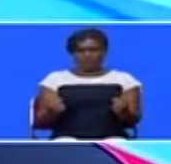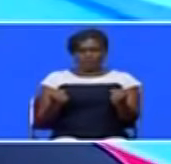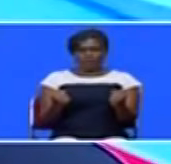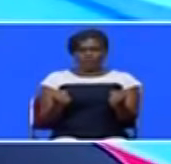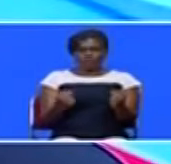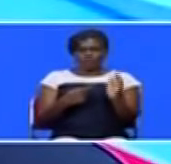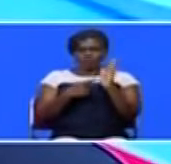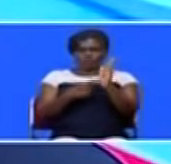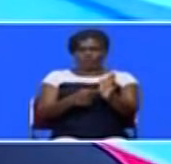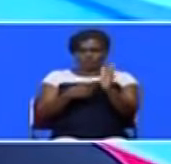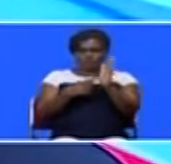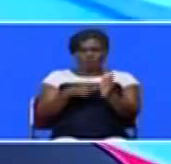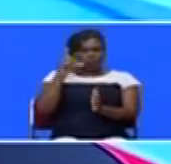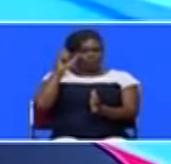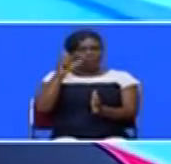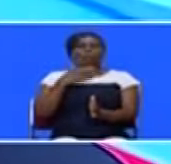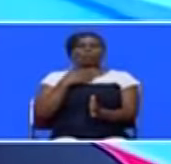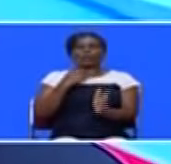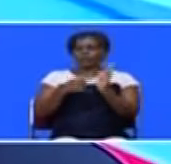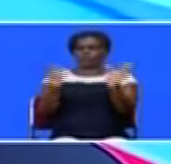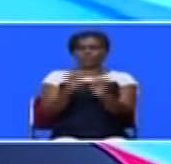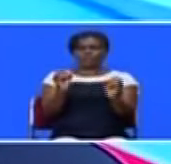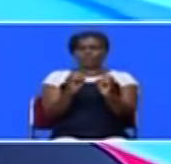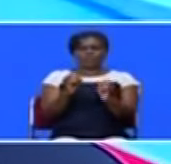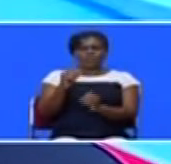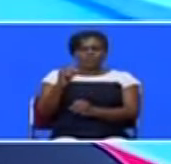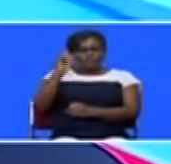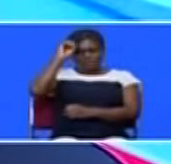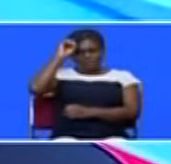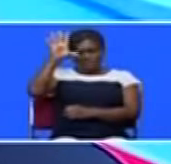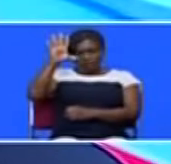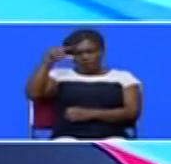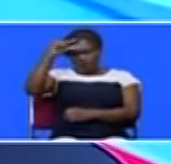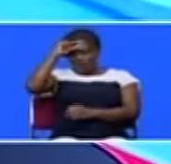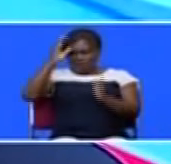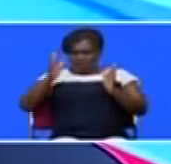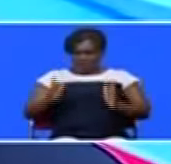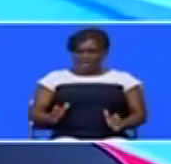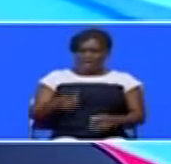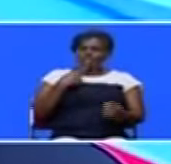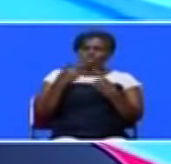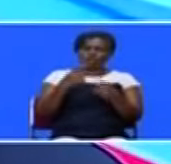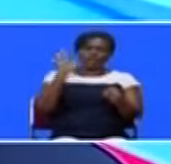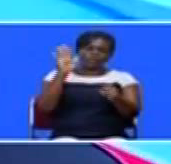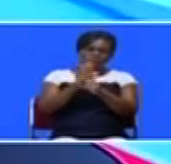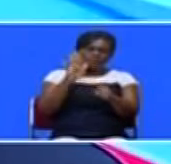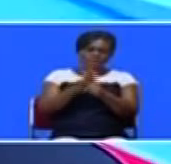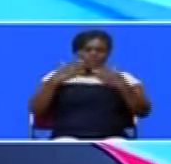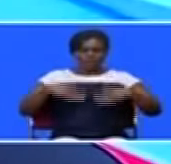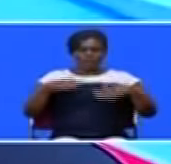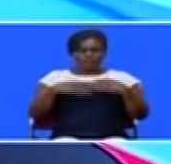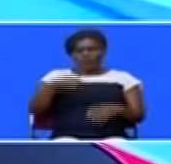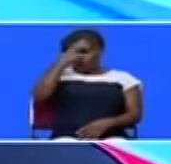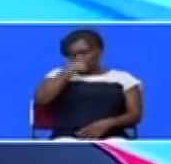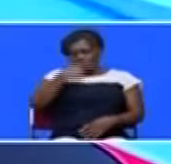clip which we ordinarily would not. The footage of Kiambu Governor William Kabogo addressing hundreds of people at the